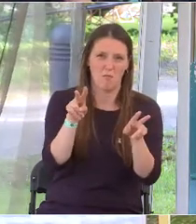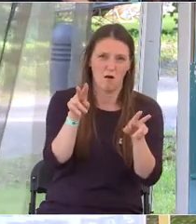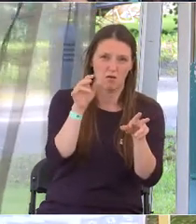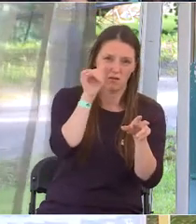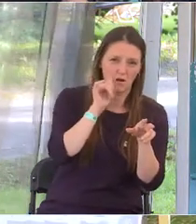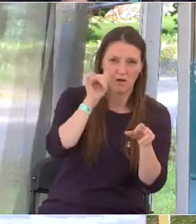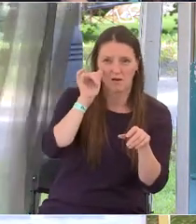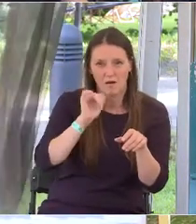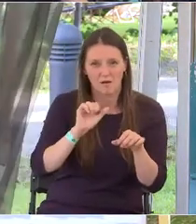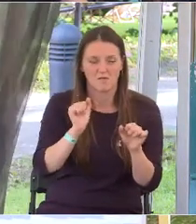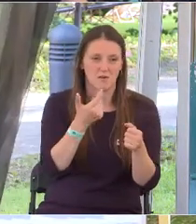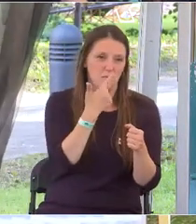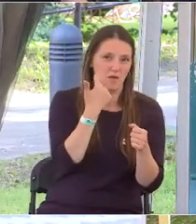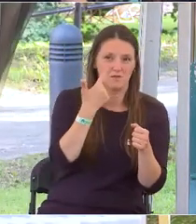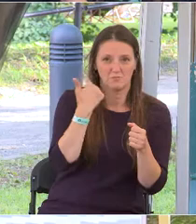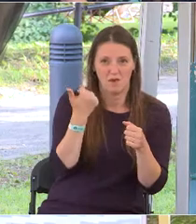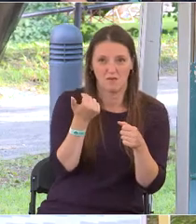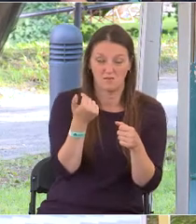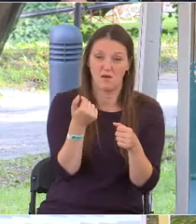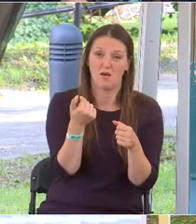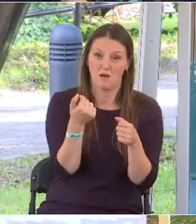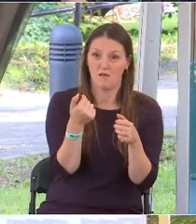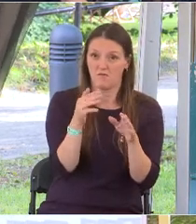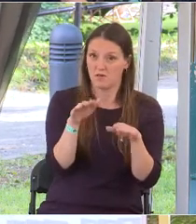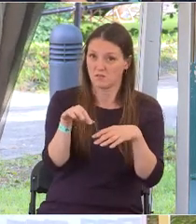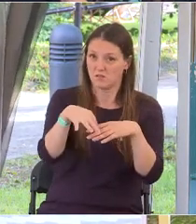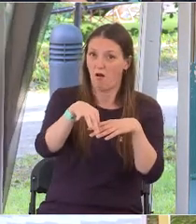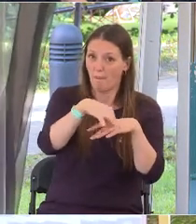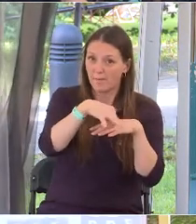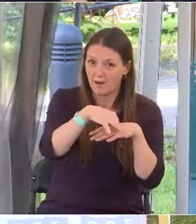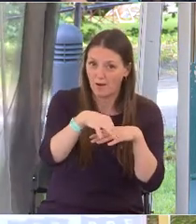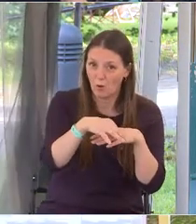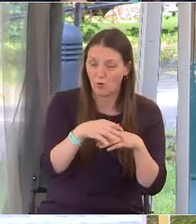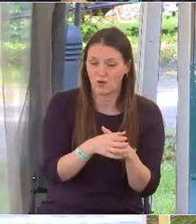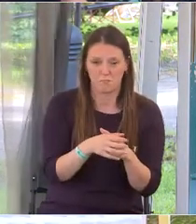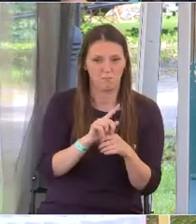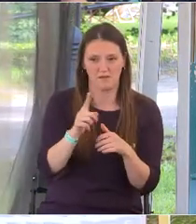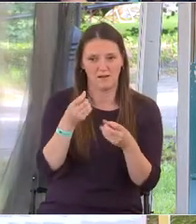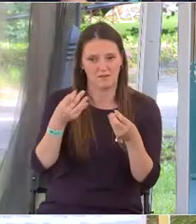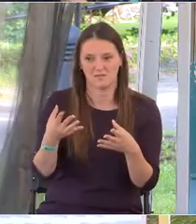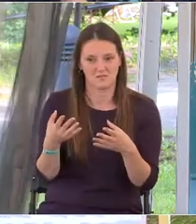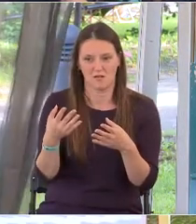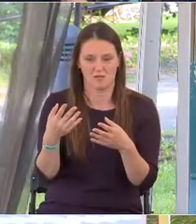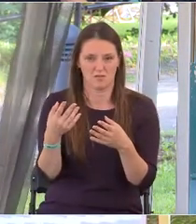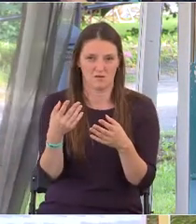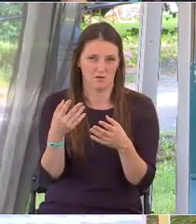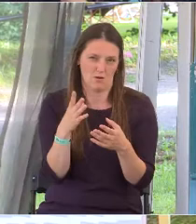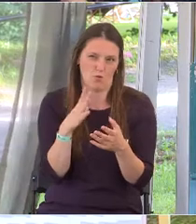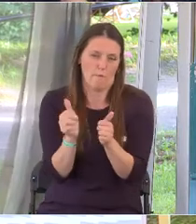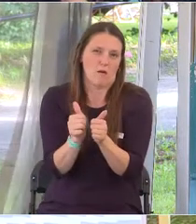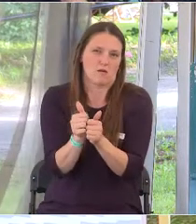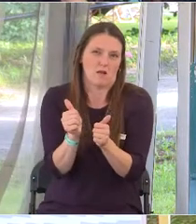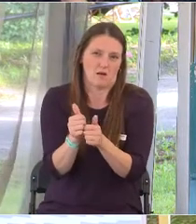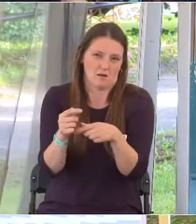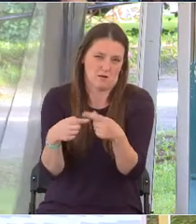make, not to think that they had any relations with one another, but to marry them. And then all that